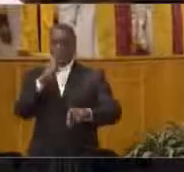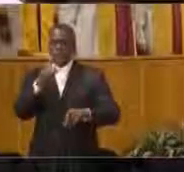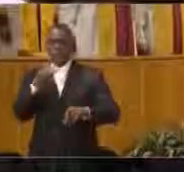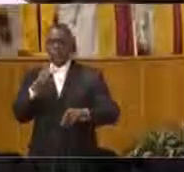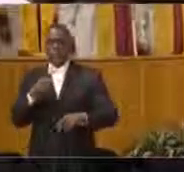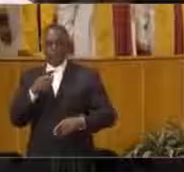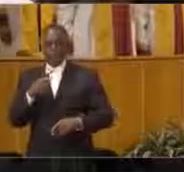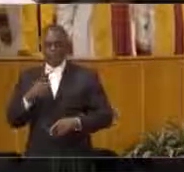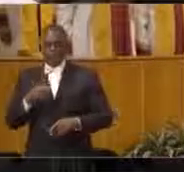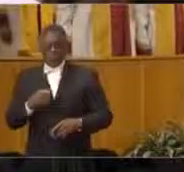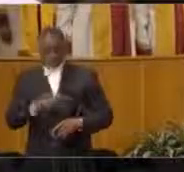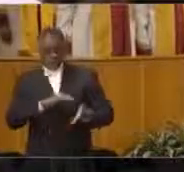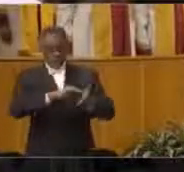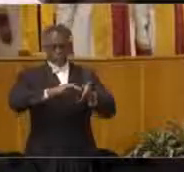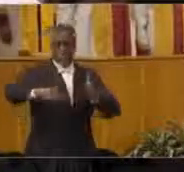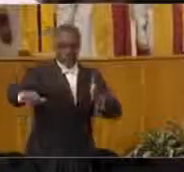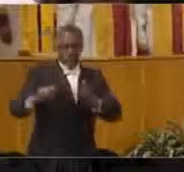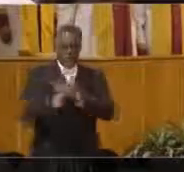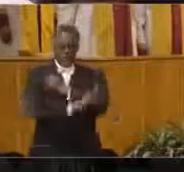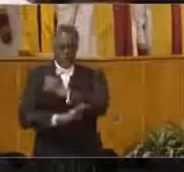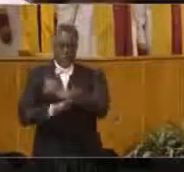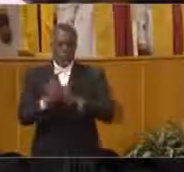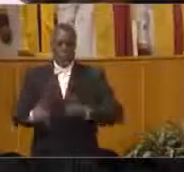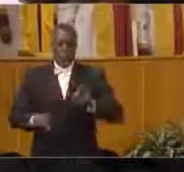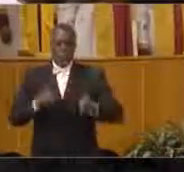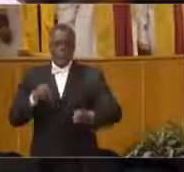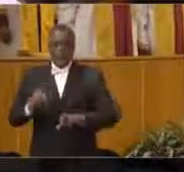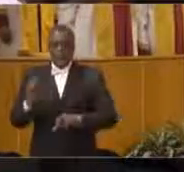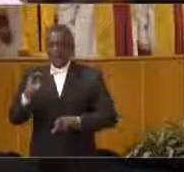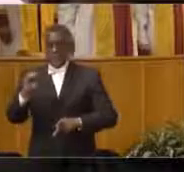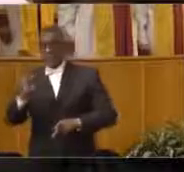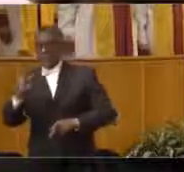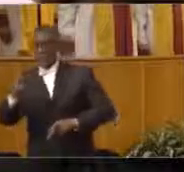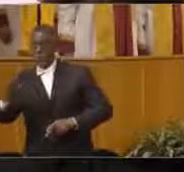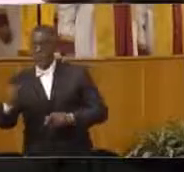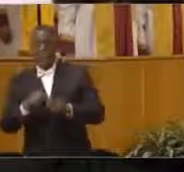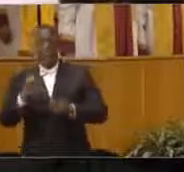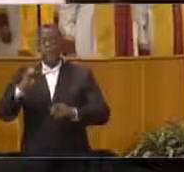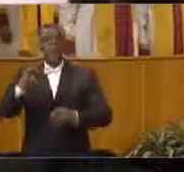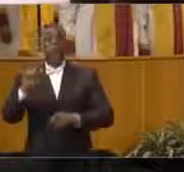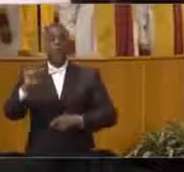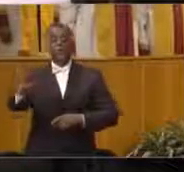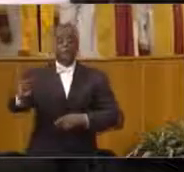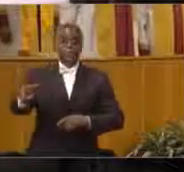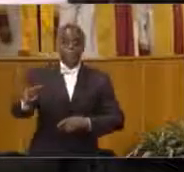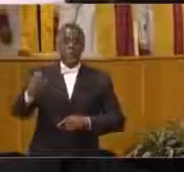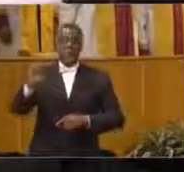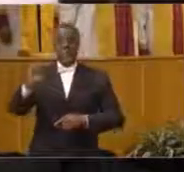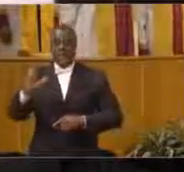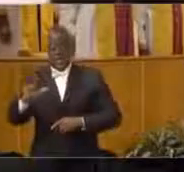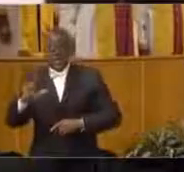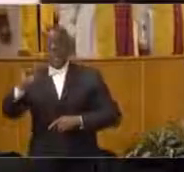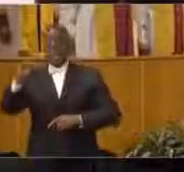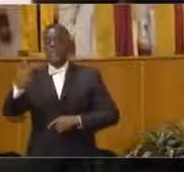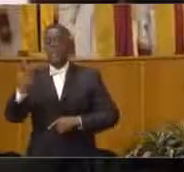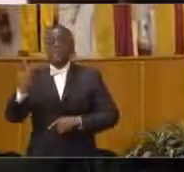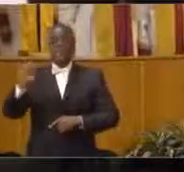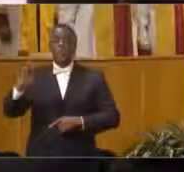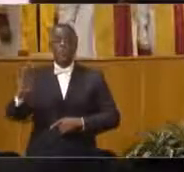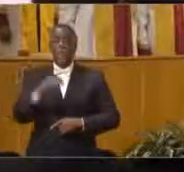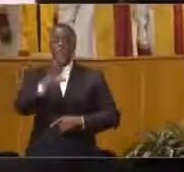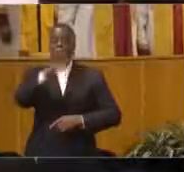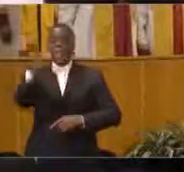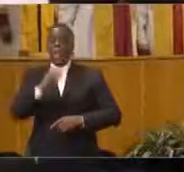an alien, a foreigner, an immigrant from Cuba and El Salvador and